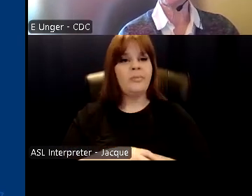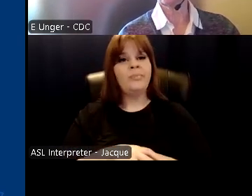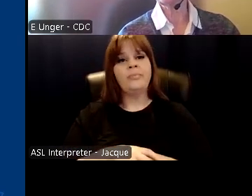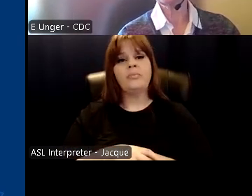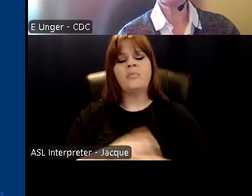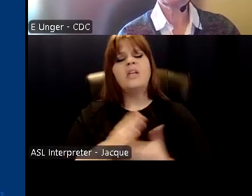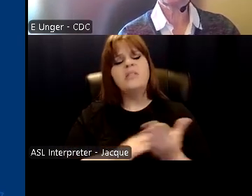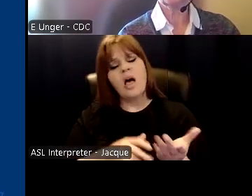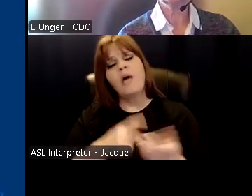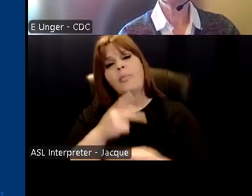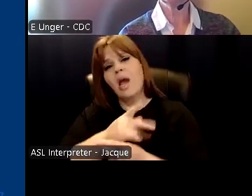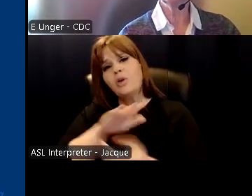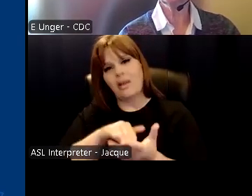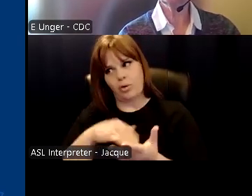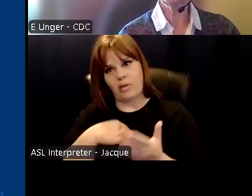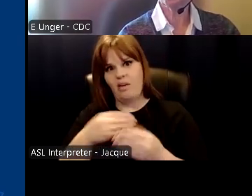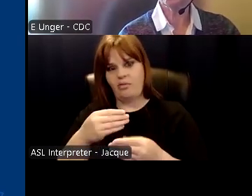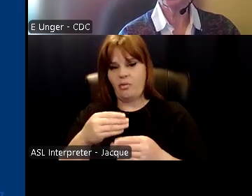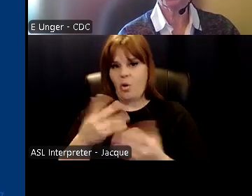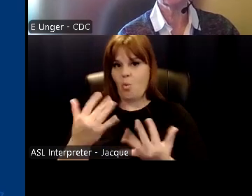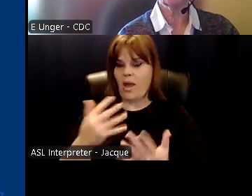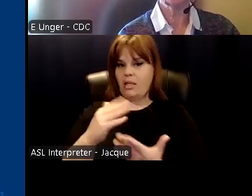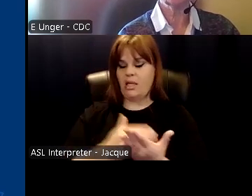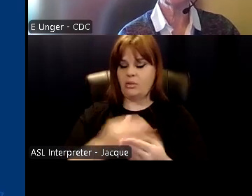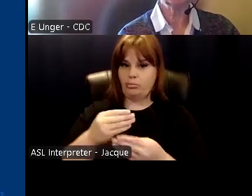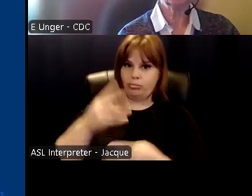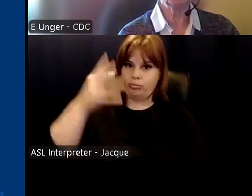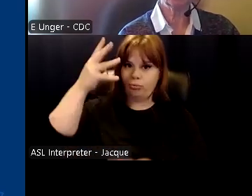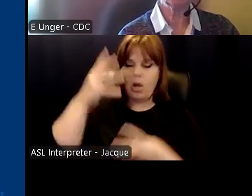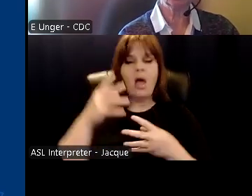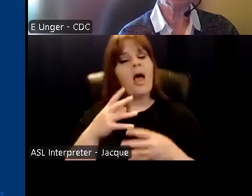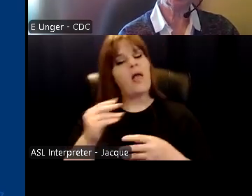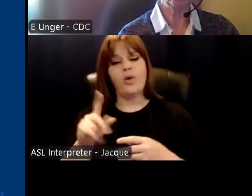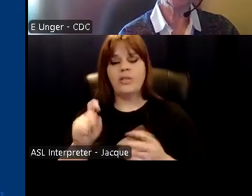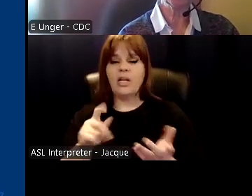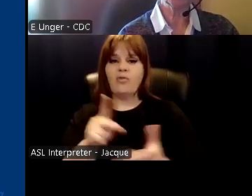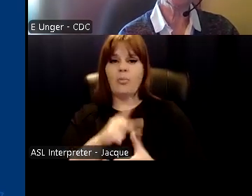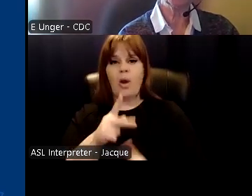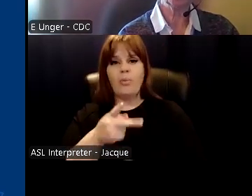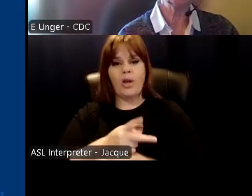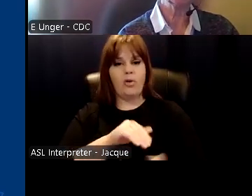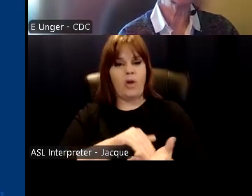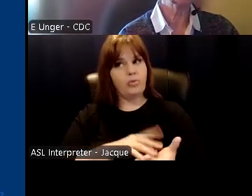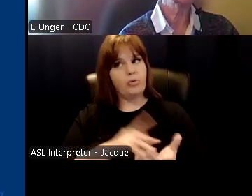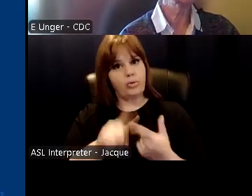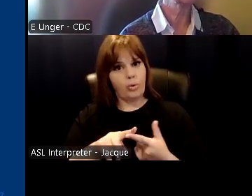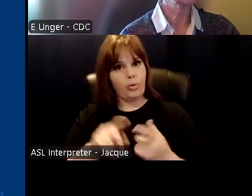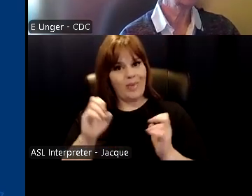have long wait lists, and there is a need for primary care clinicians to be educated and empowered to care for these